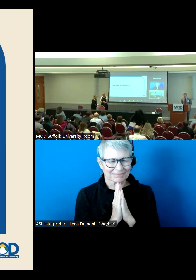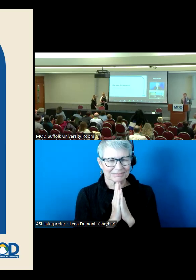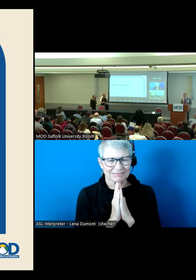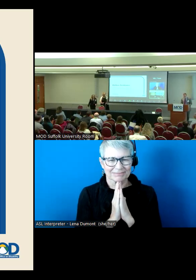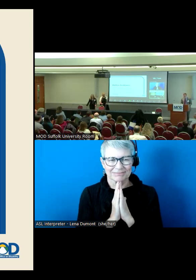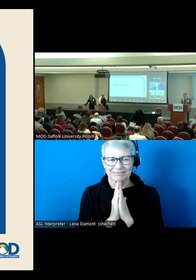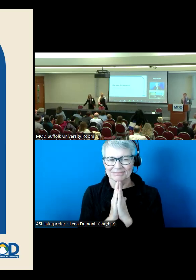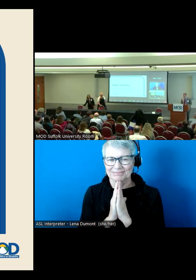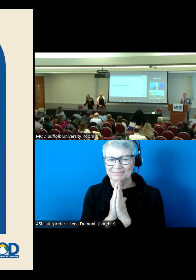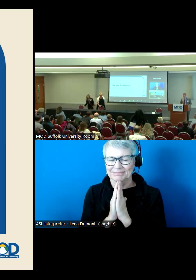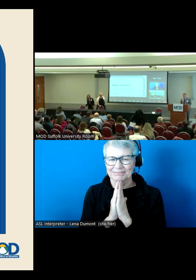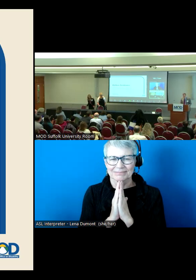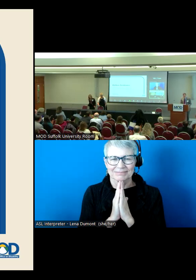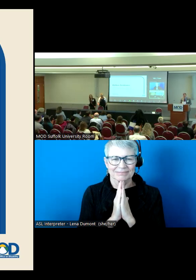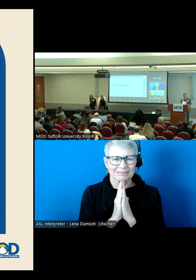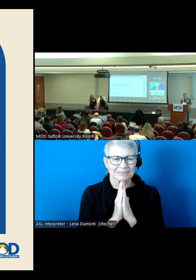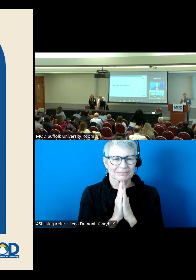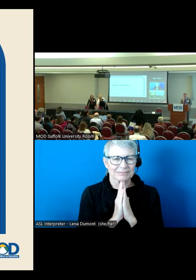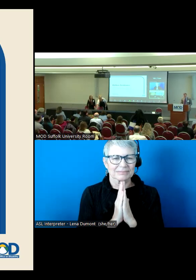Thank you.